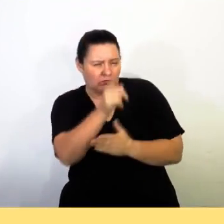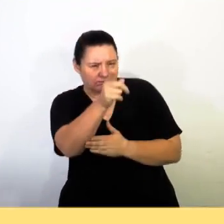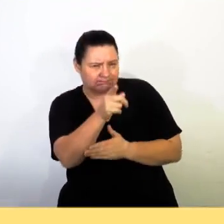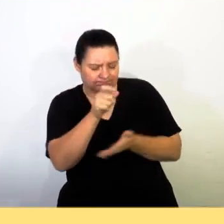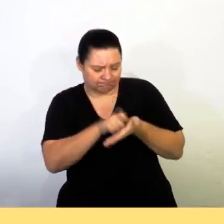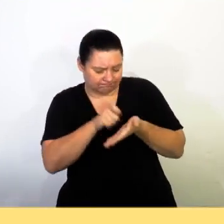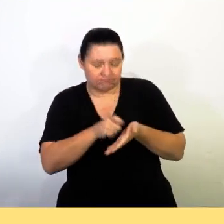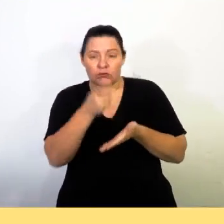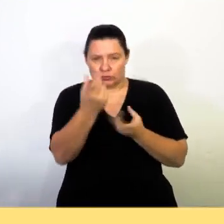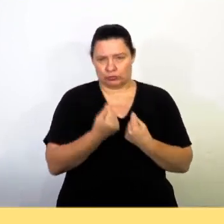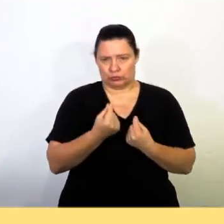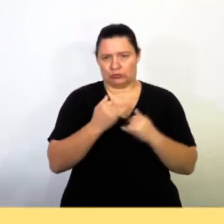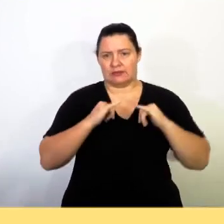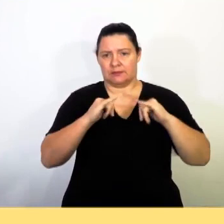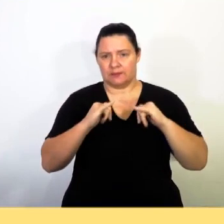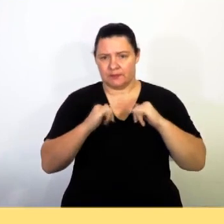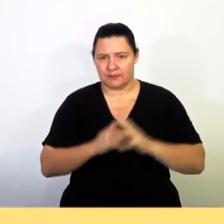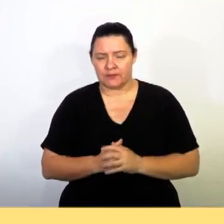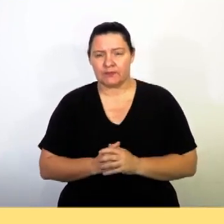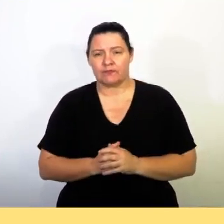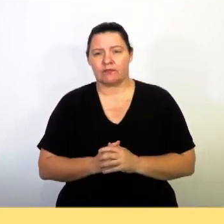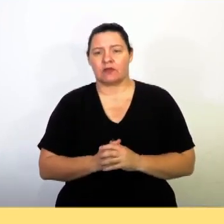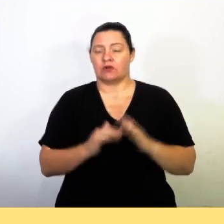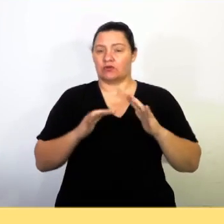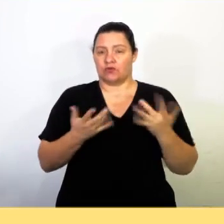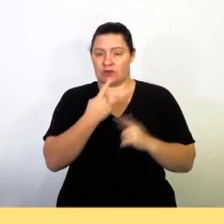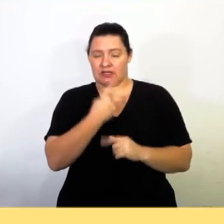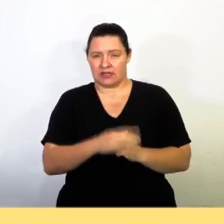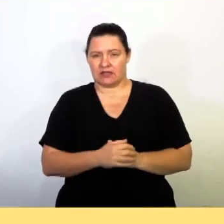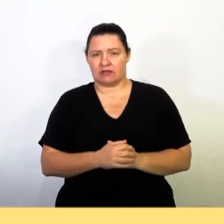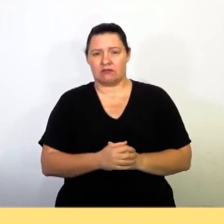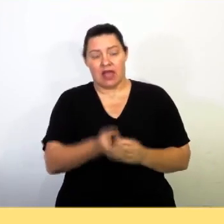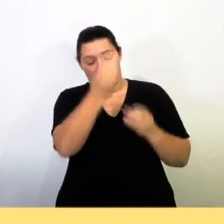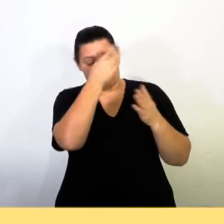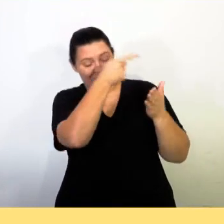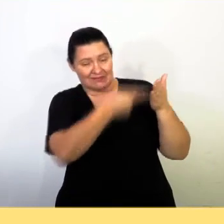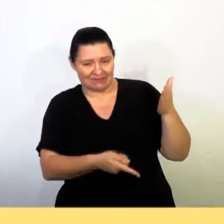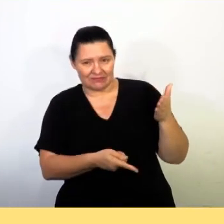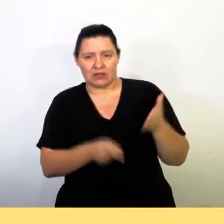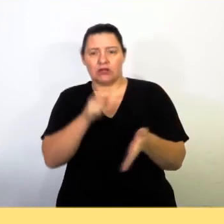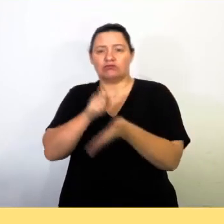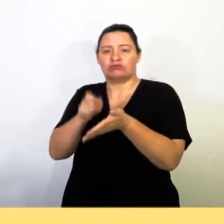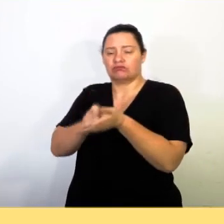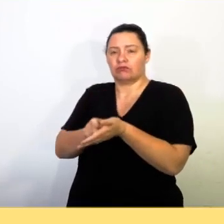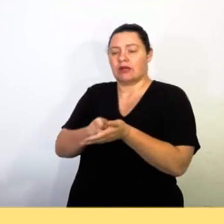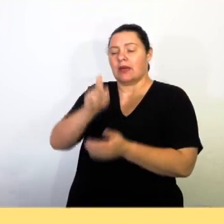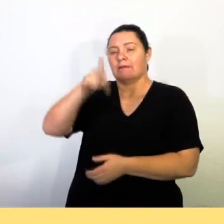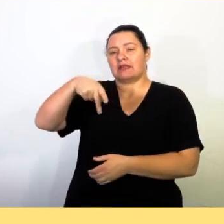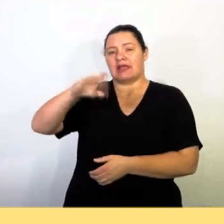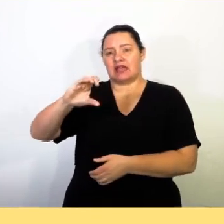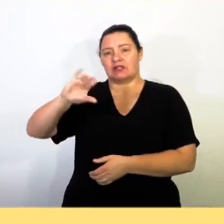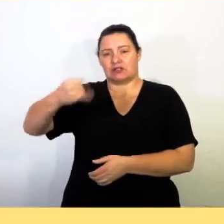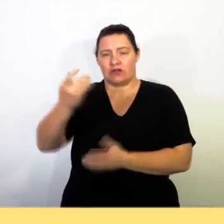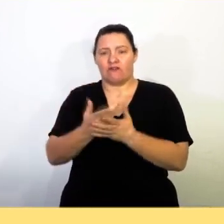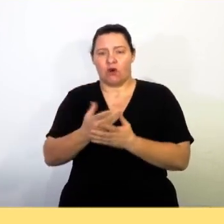you are writing as I will be writing as well. So it says, use the information below to complete the petty cash